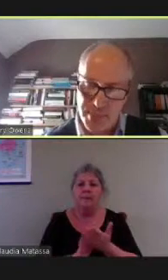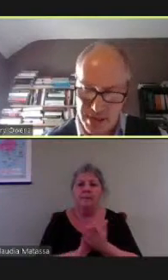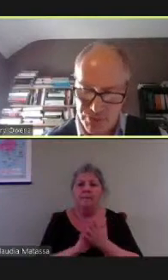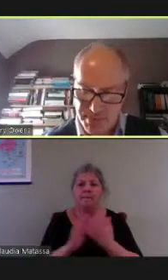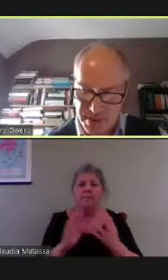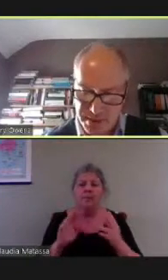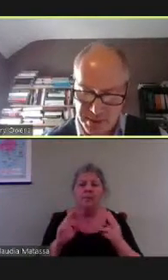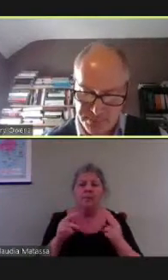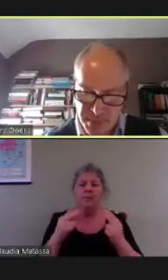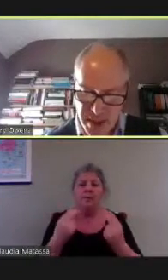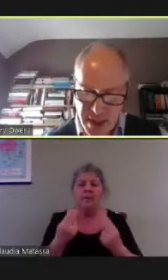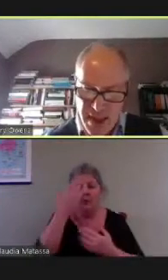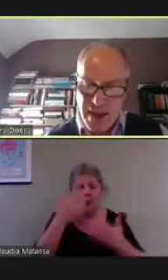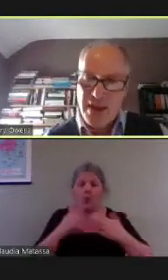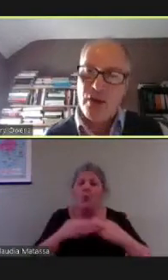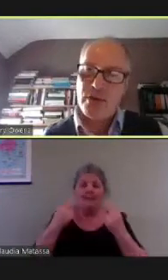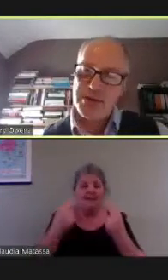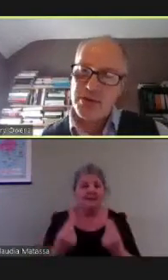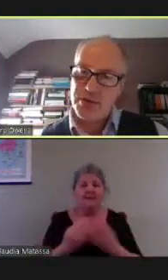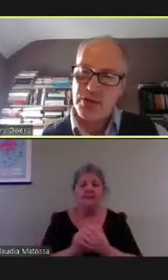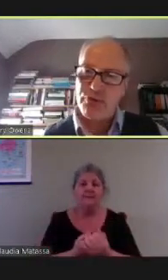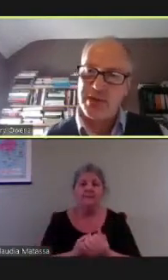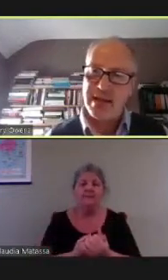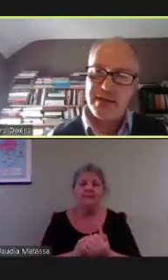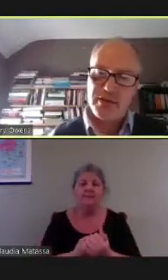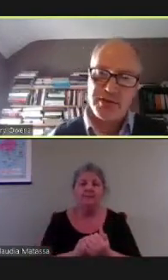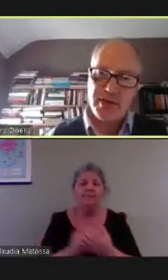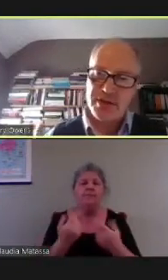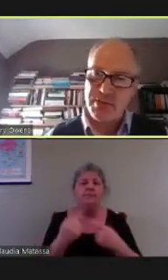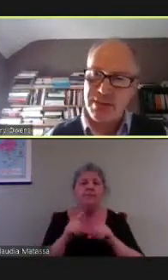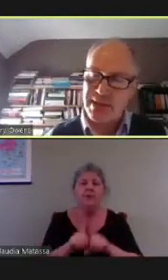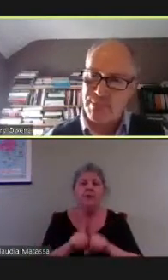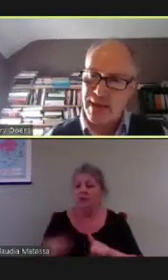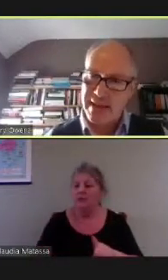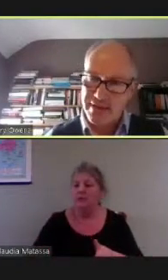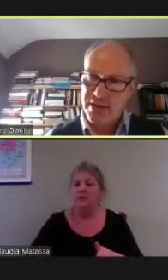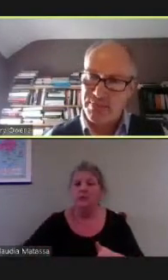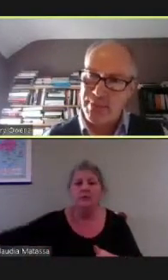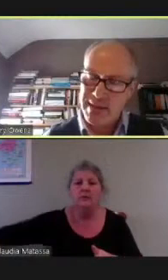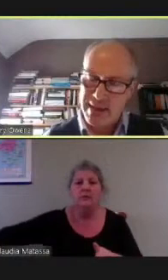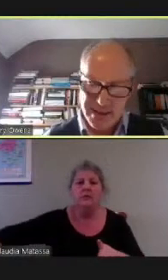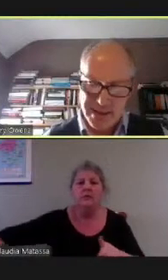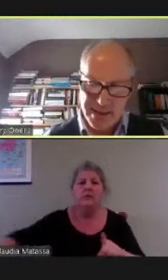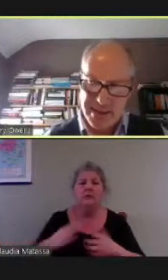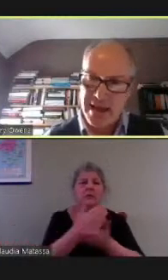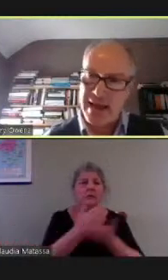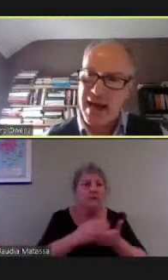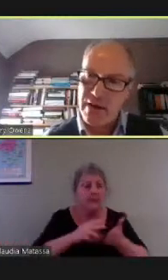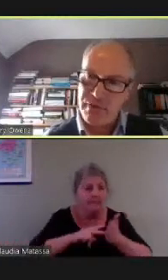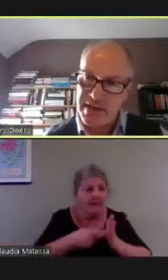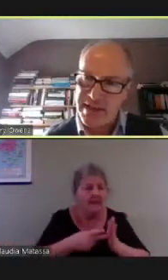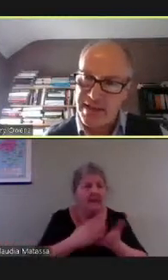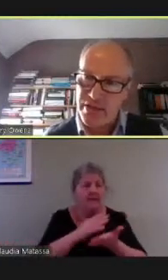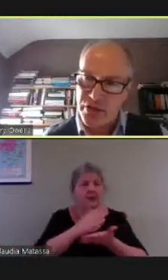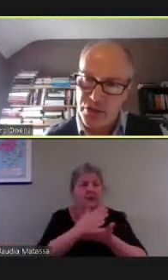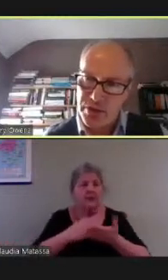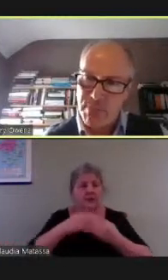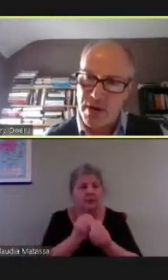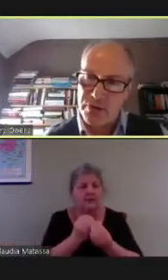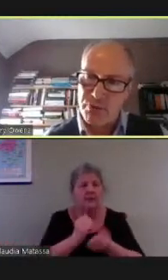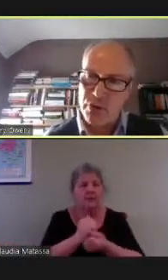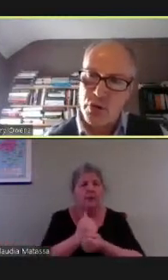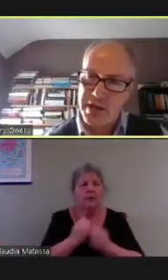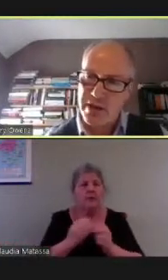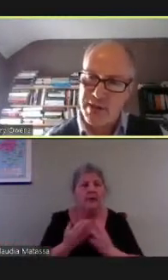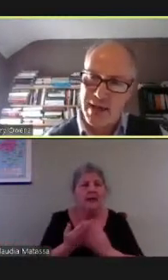is so we can best respond. Also, so if we say there's something about the planning, something about access, and advocacy is a